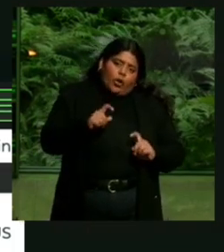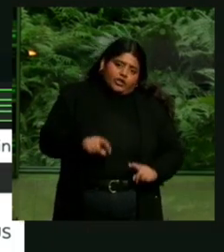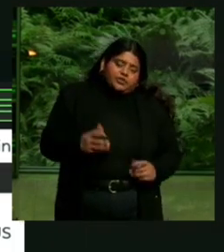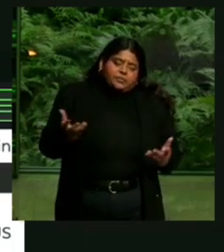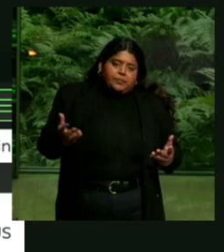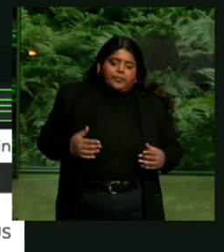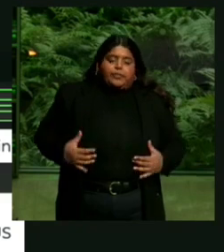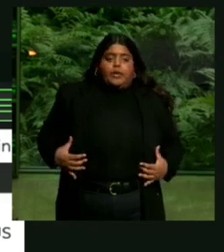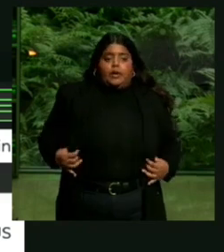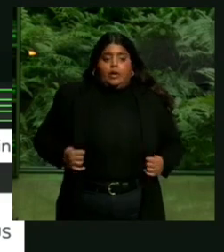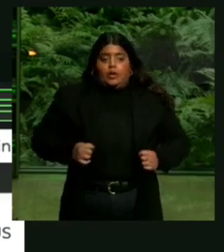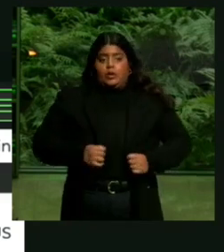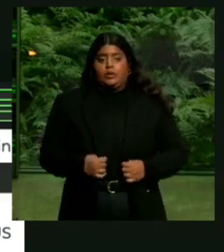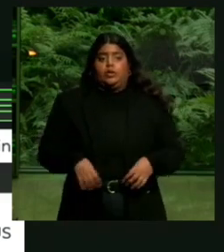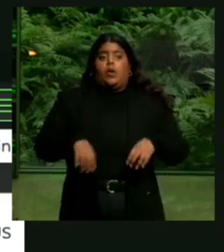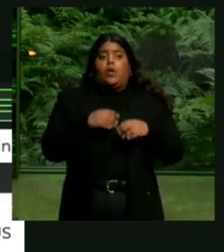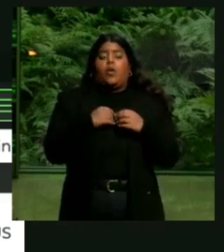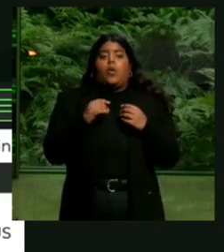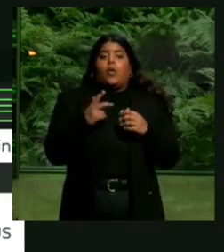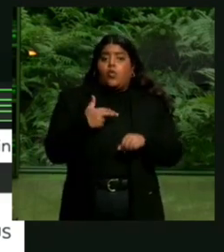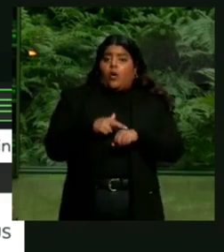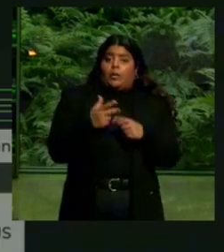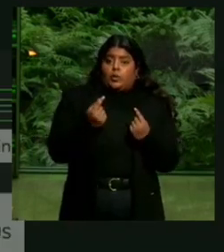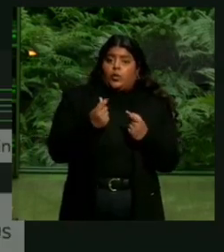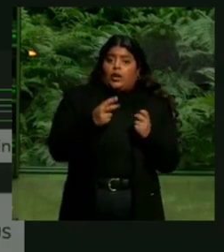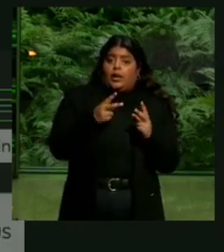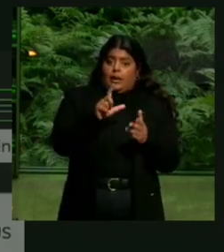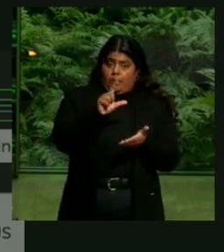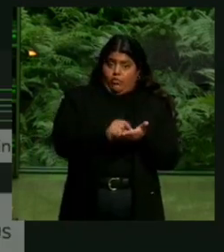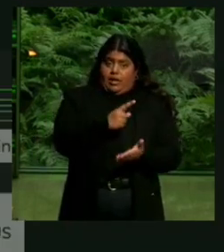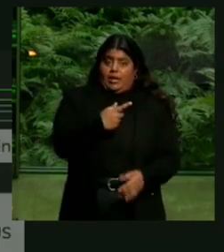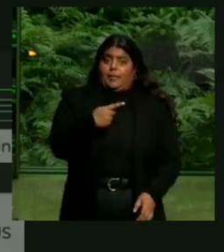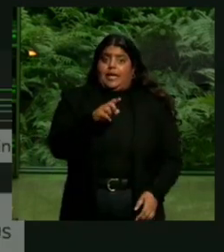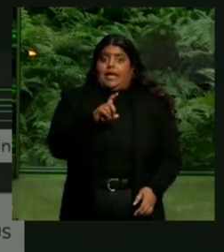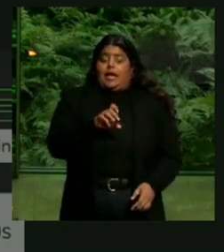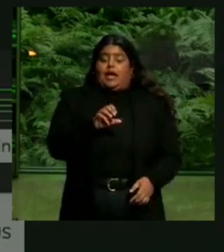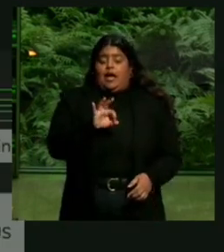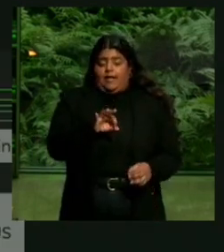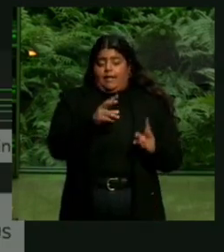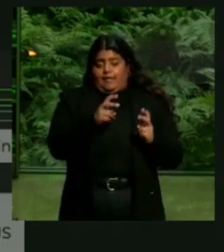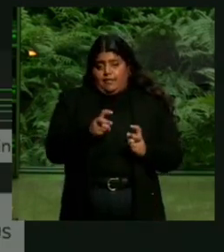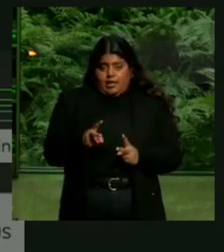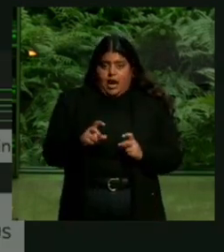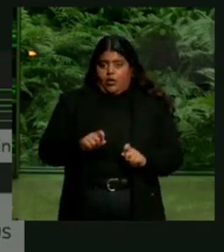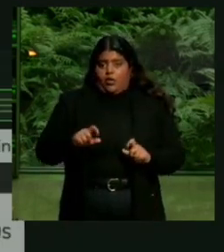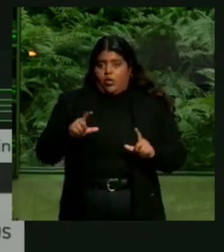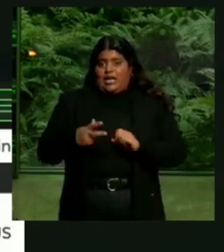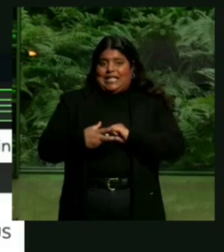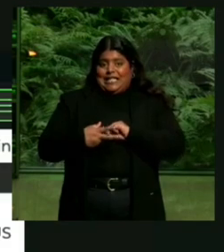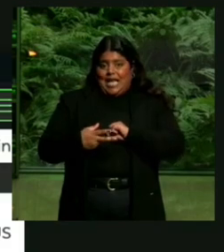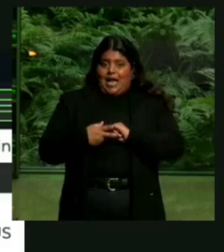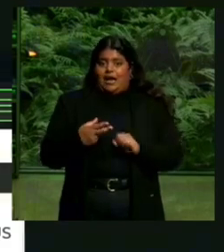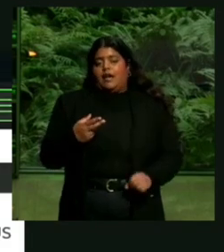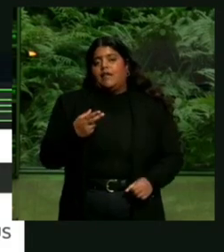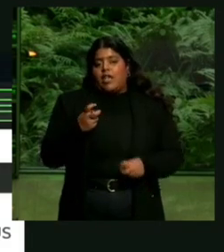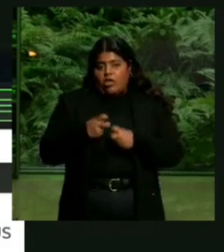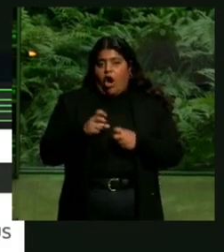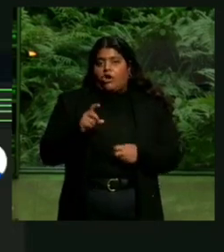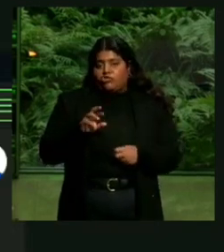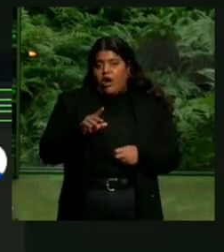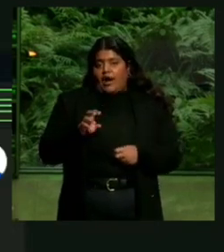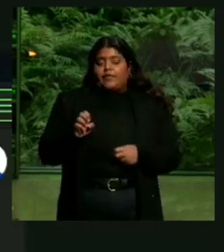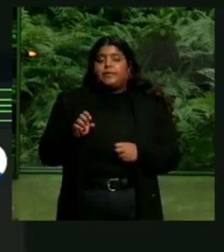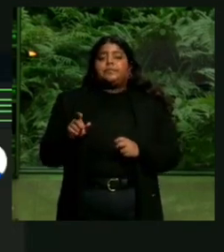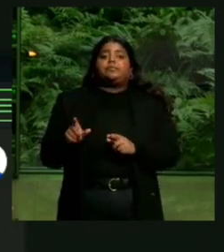what you would normally do is you would print this as a PDF, save it on your hard drive somewhere, and then you'd go to